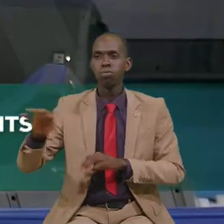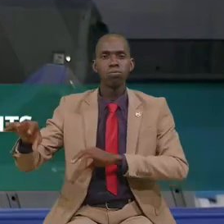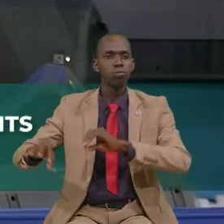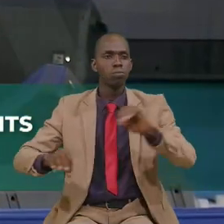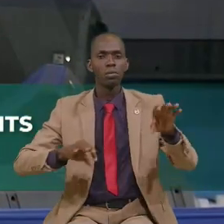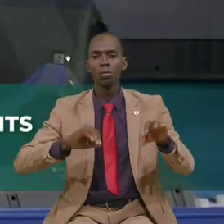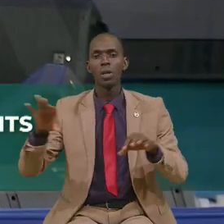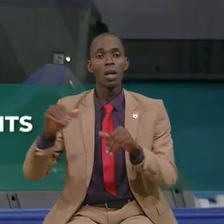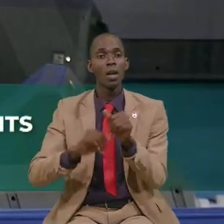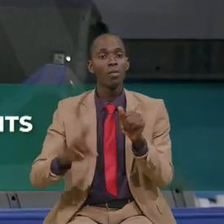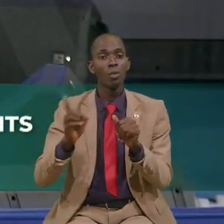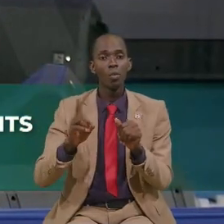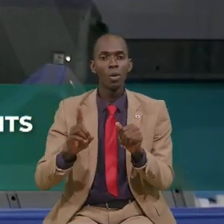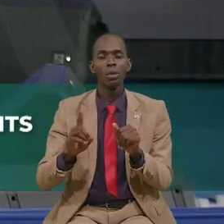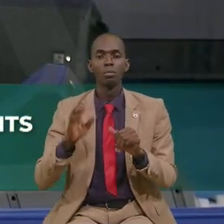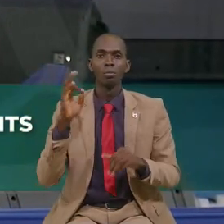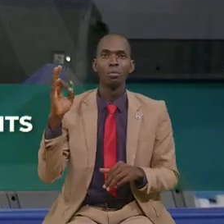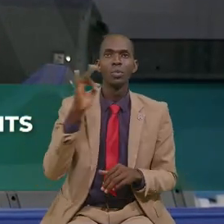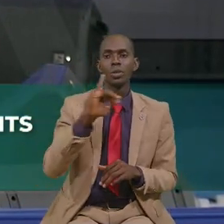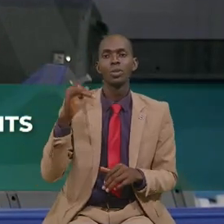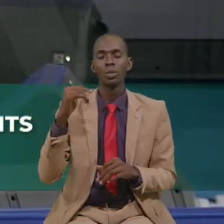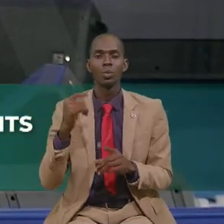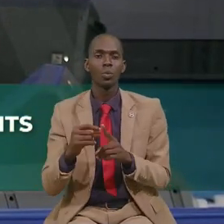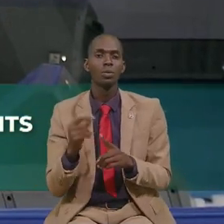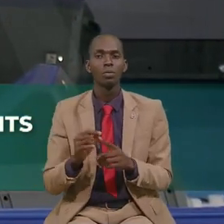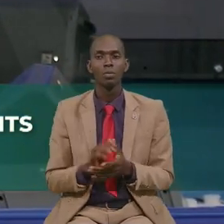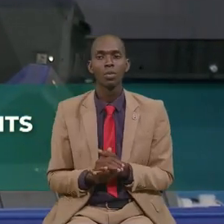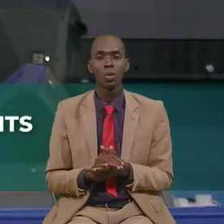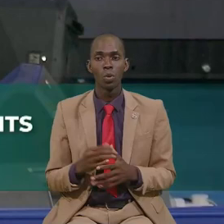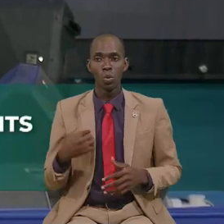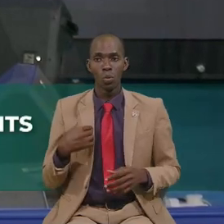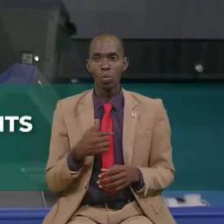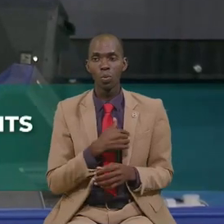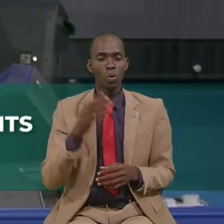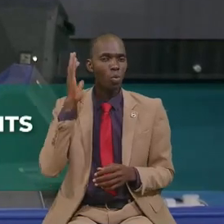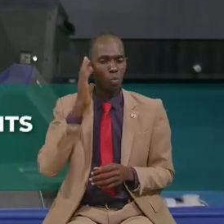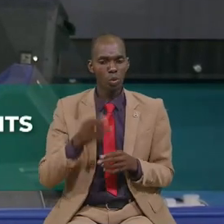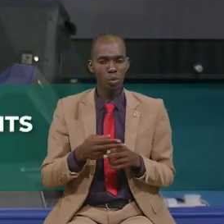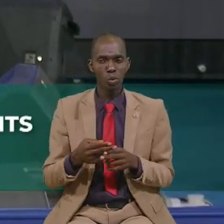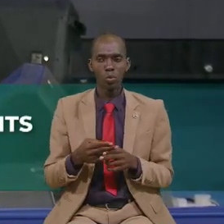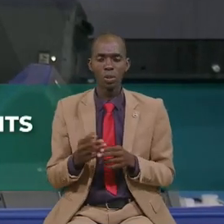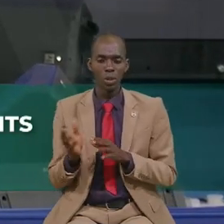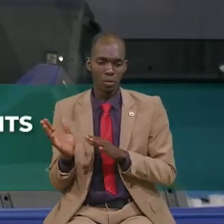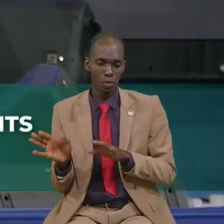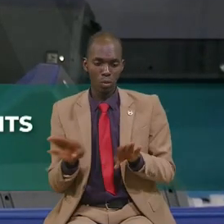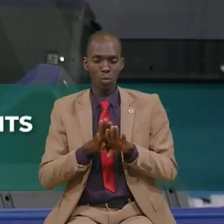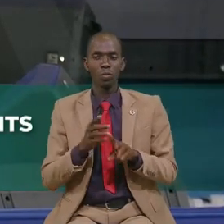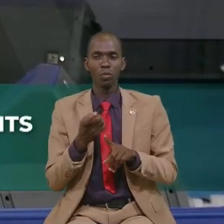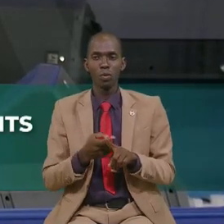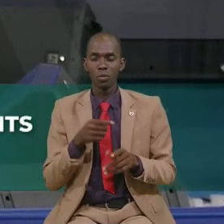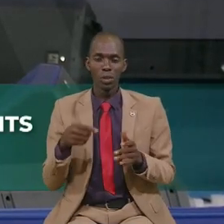went everywhere preaching the word. We'll soon leave, the conference hall, and we'll